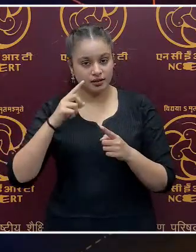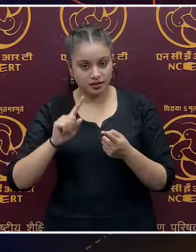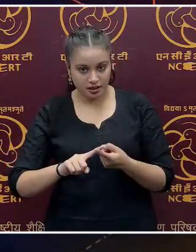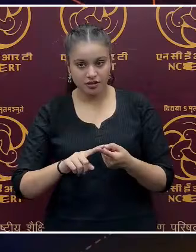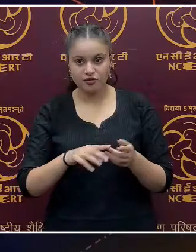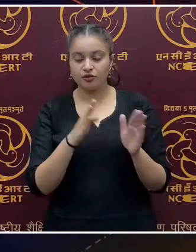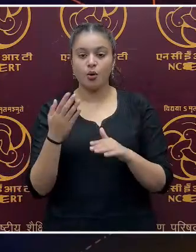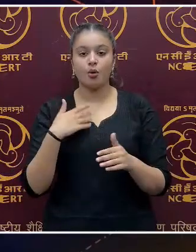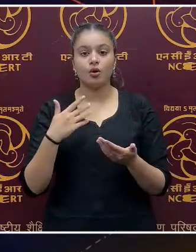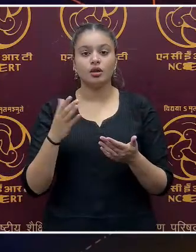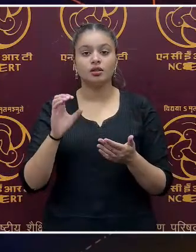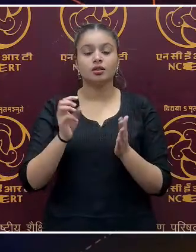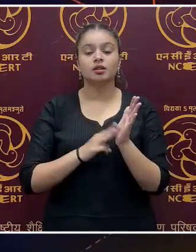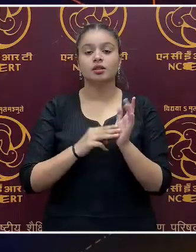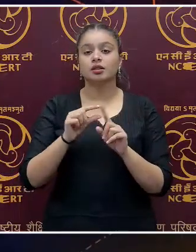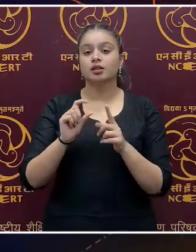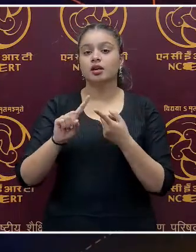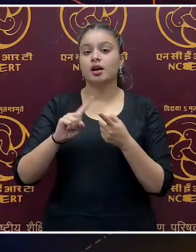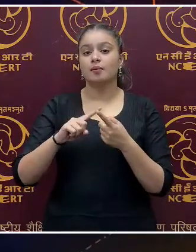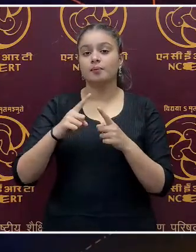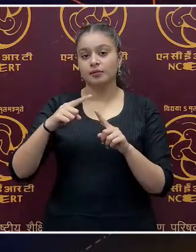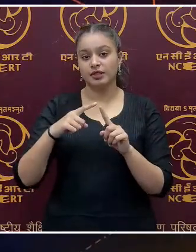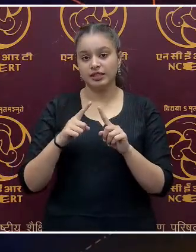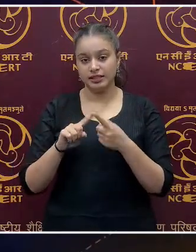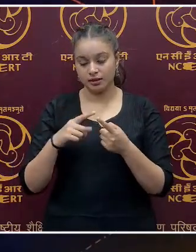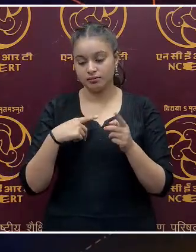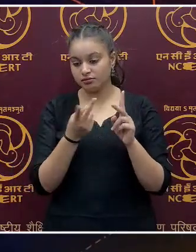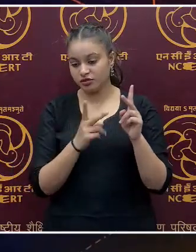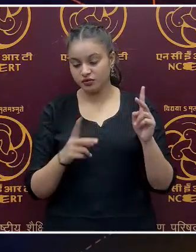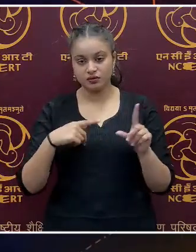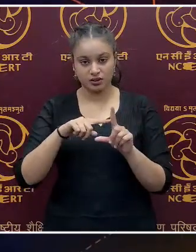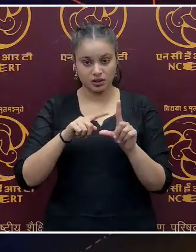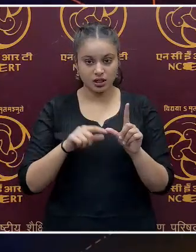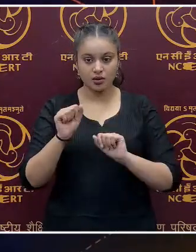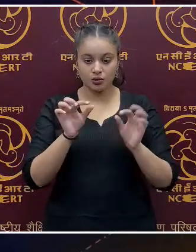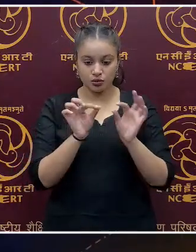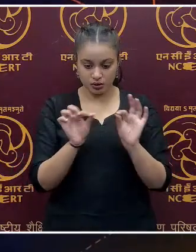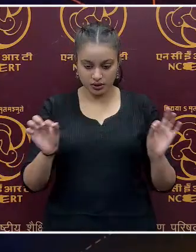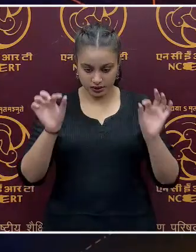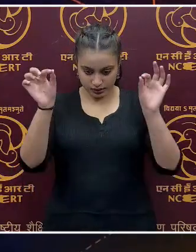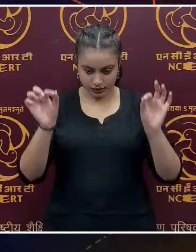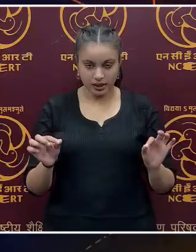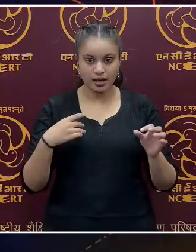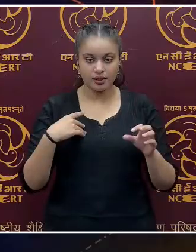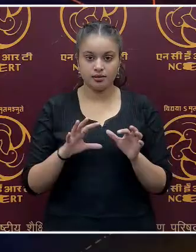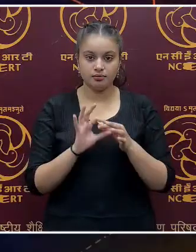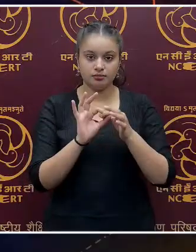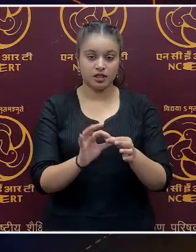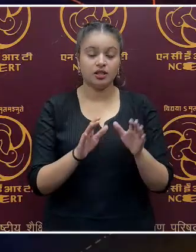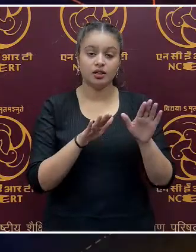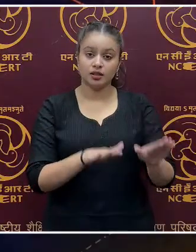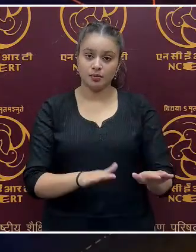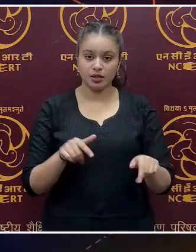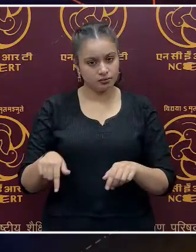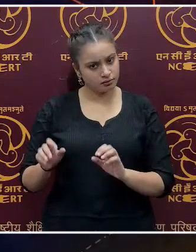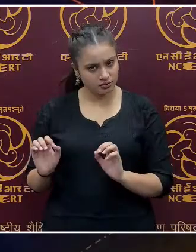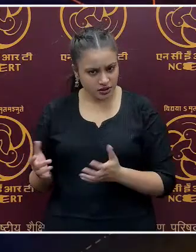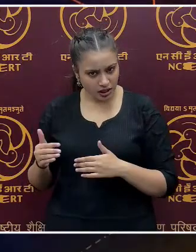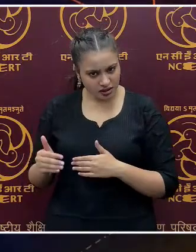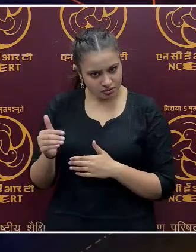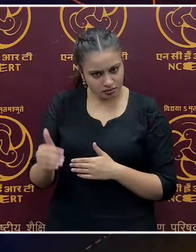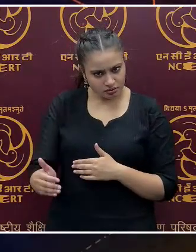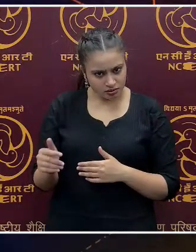These are the some of the different types of angles based upon the size of the angle. Shall we go towards